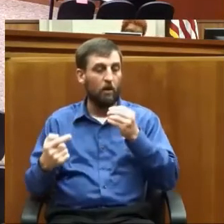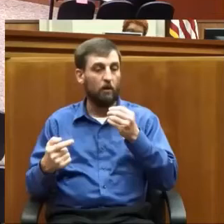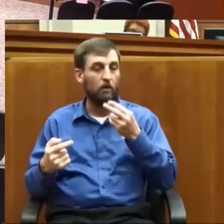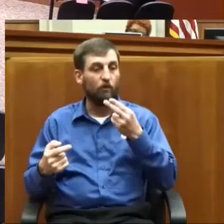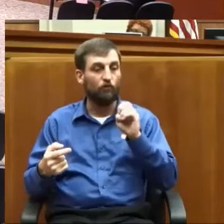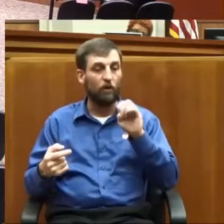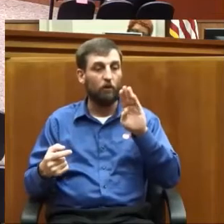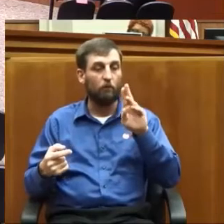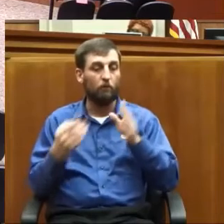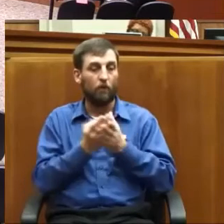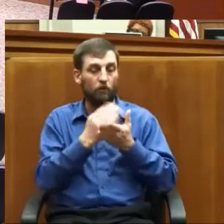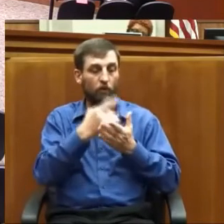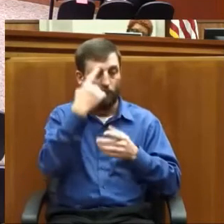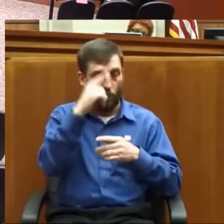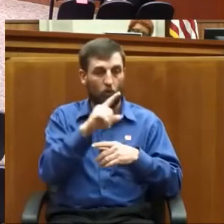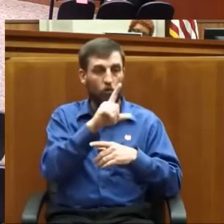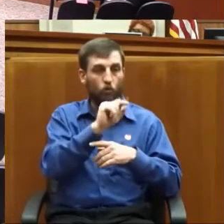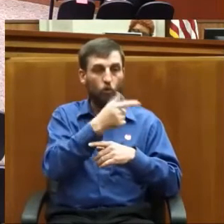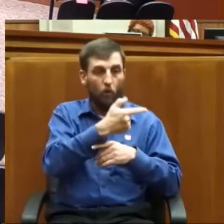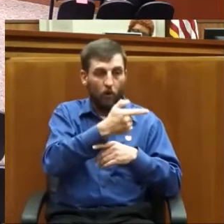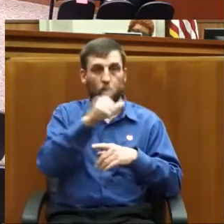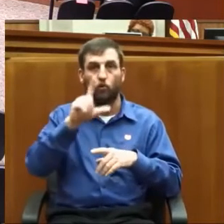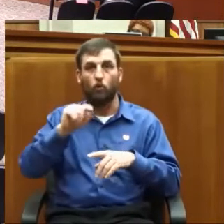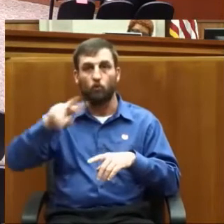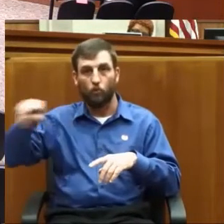for fiscal year 2021-22.